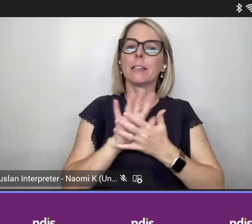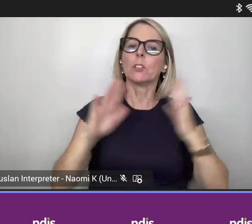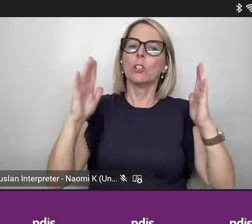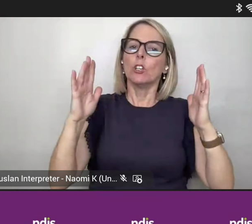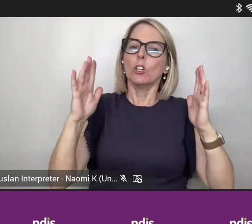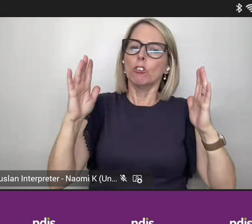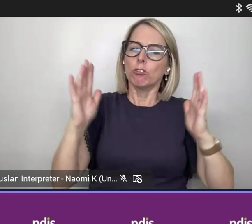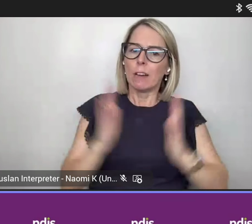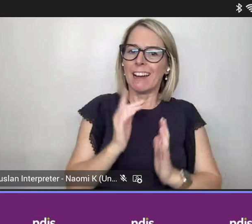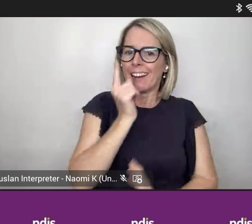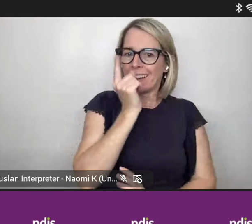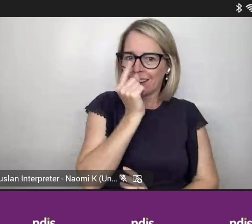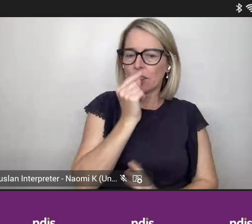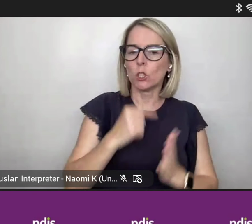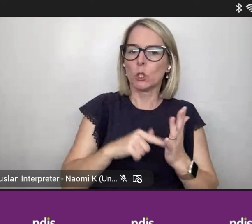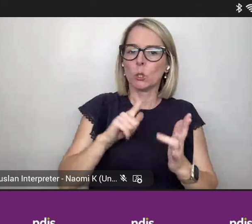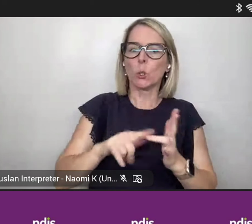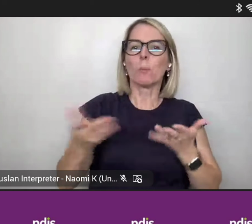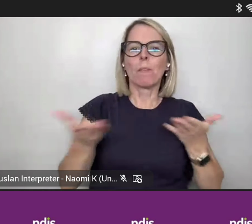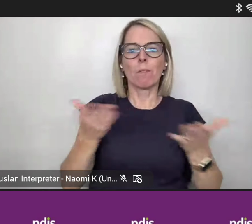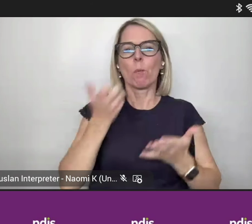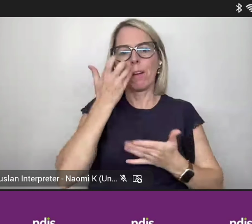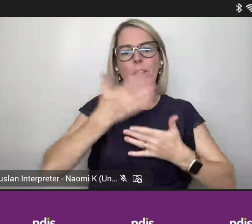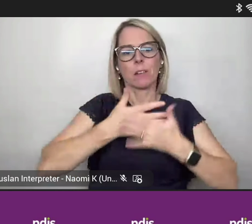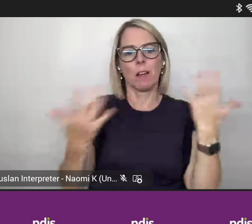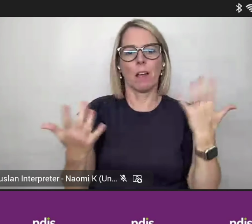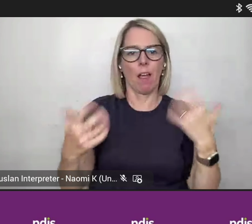due to your mental health.